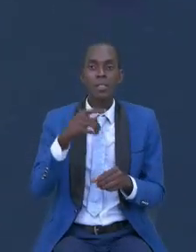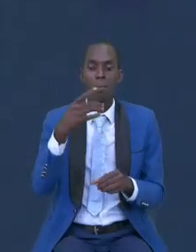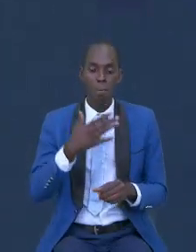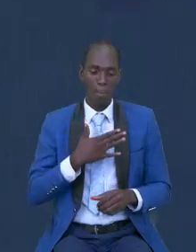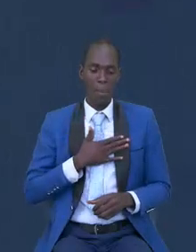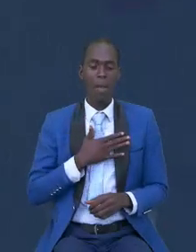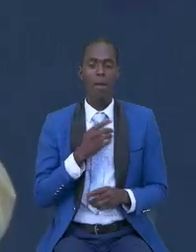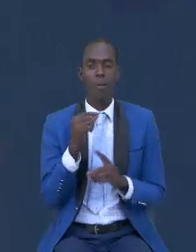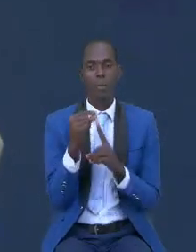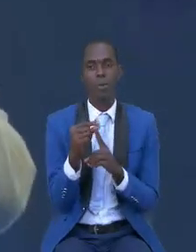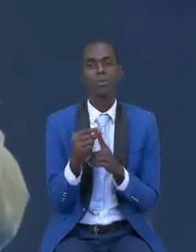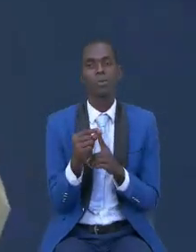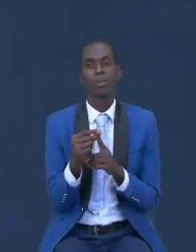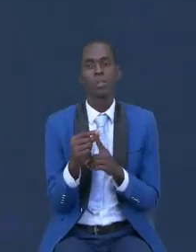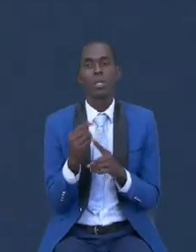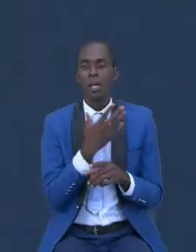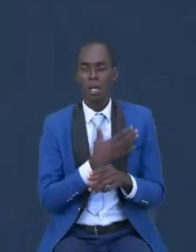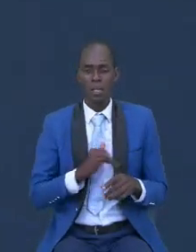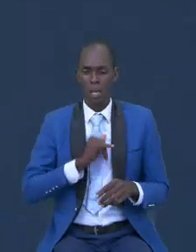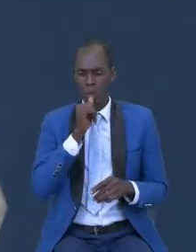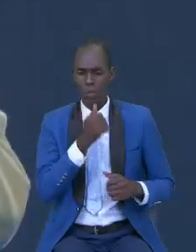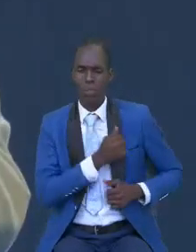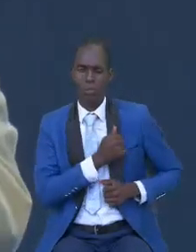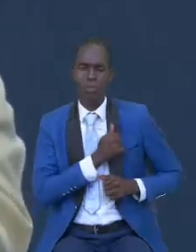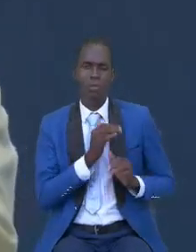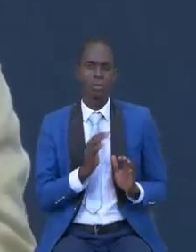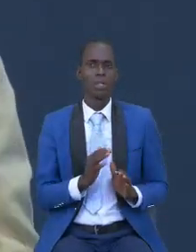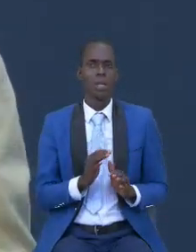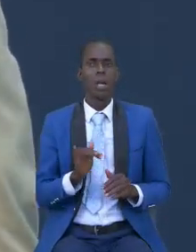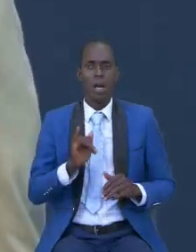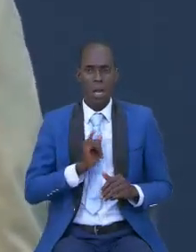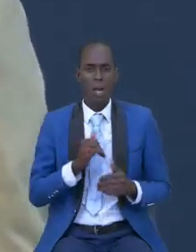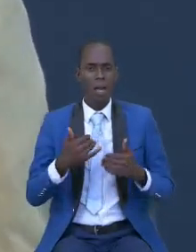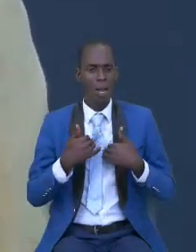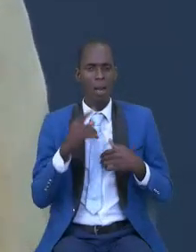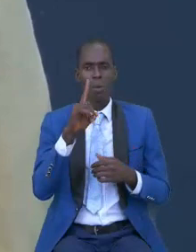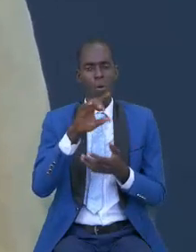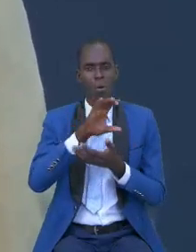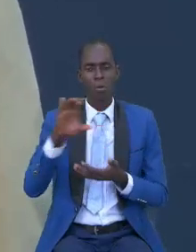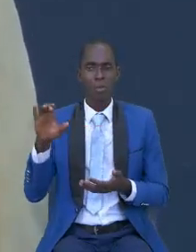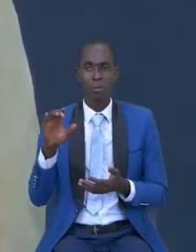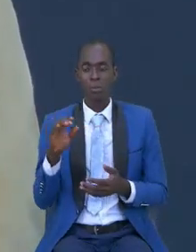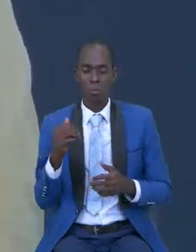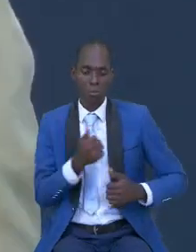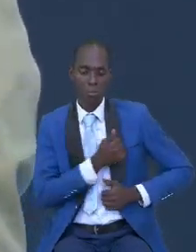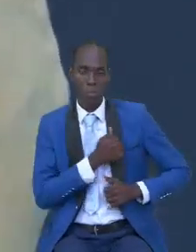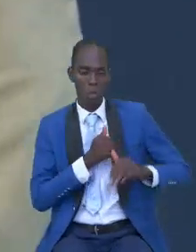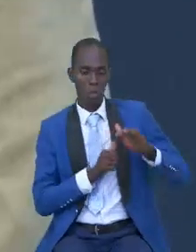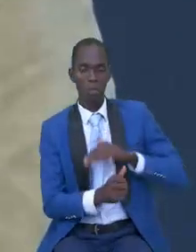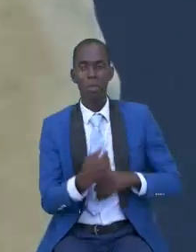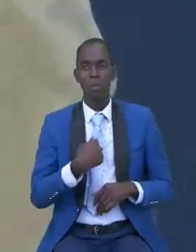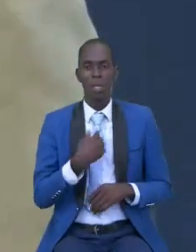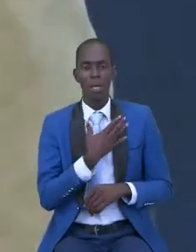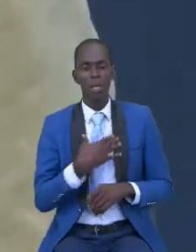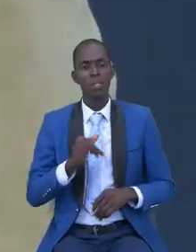my word. I'm a centurion. I have 100 soldiers under me, and I